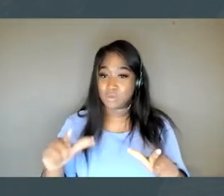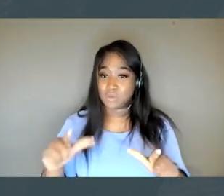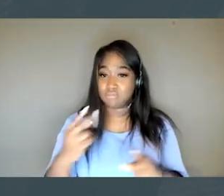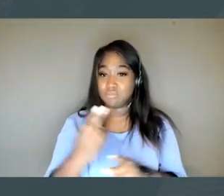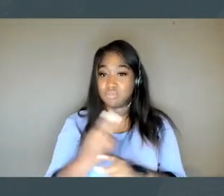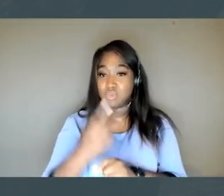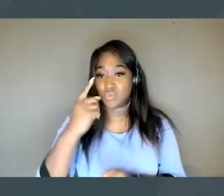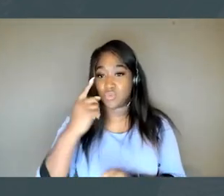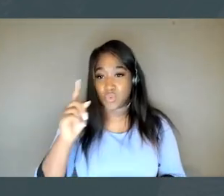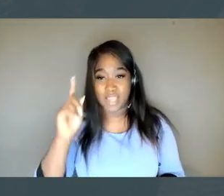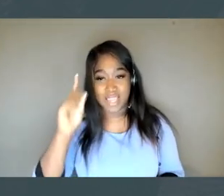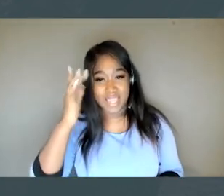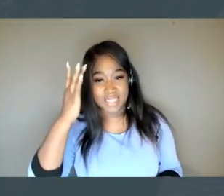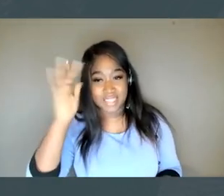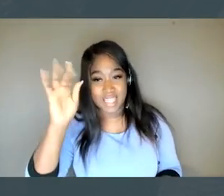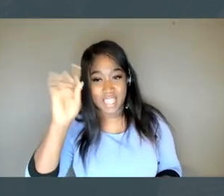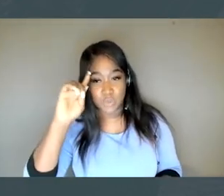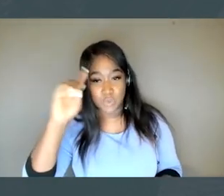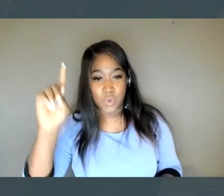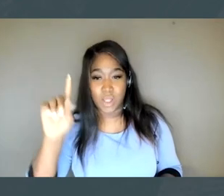those frameworks are.